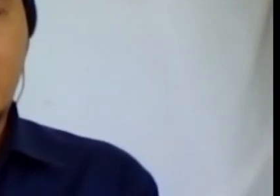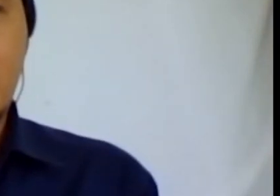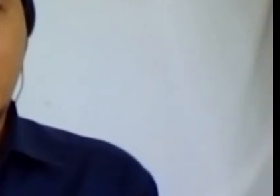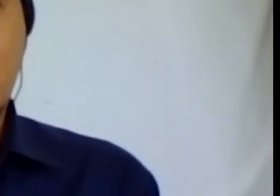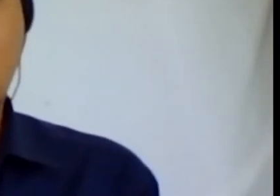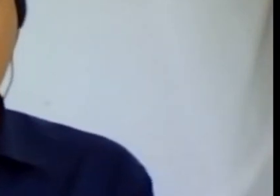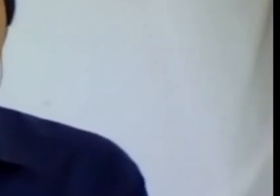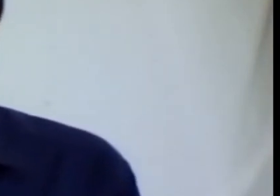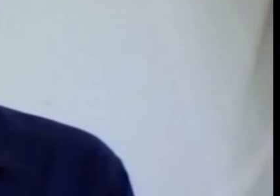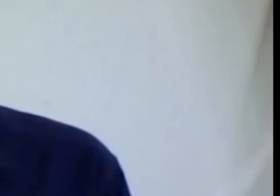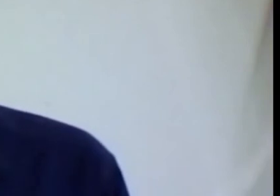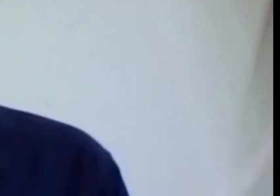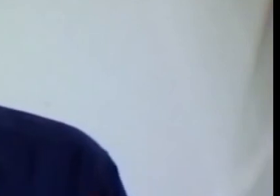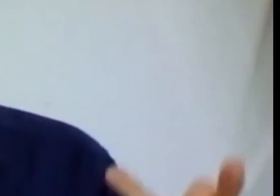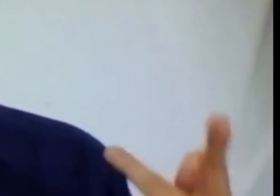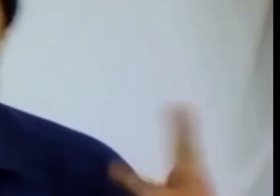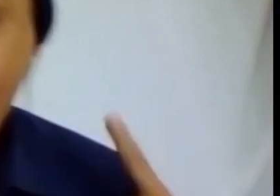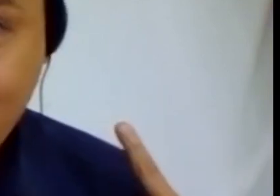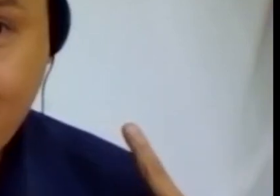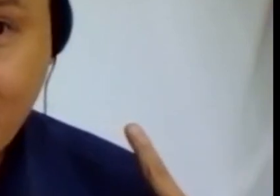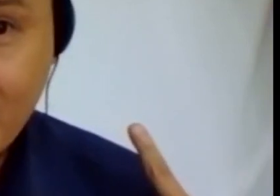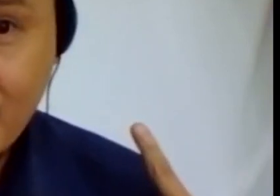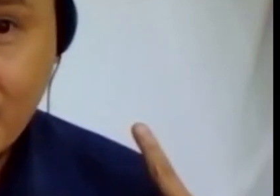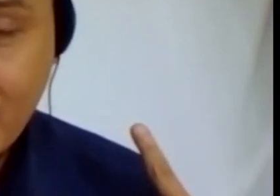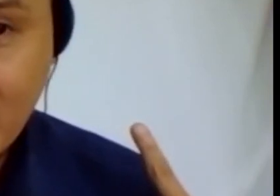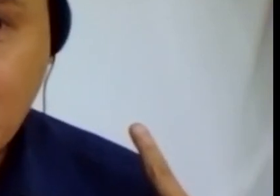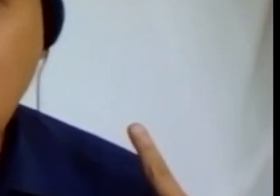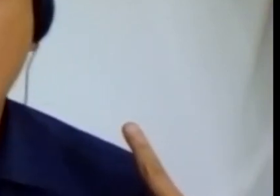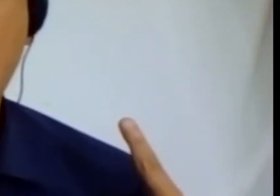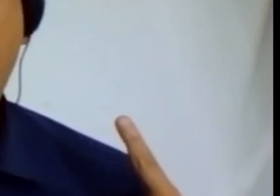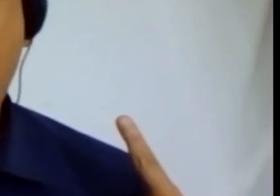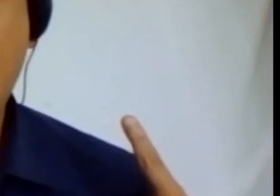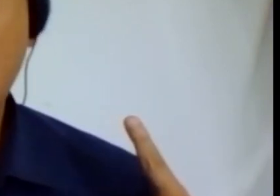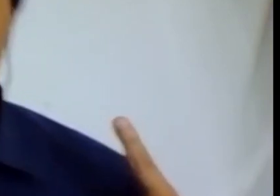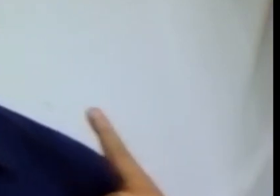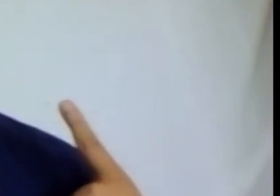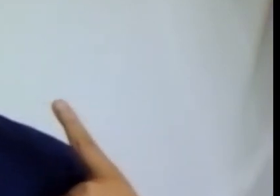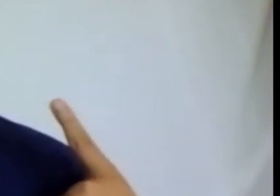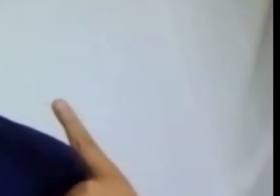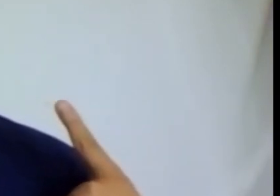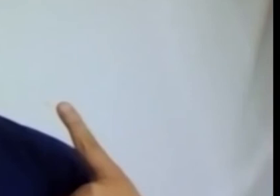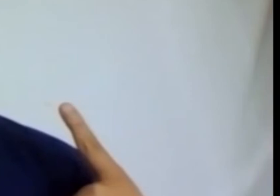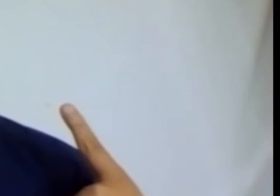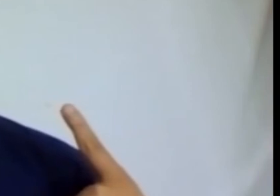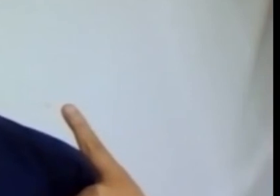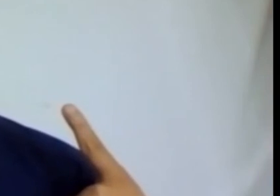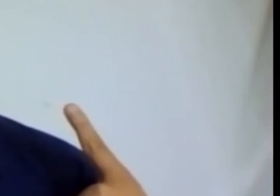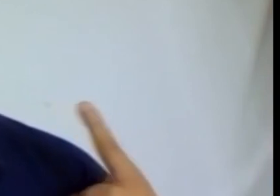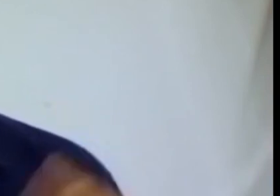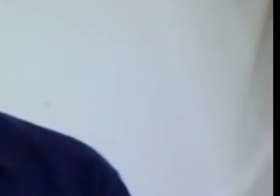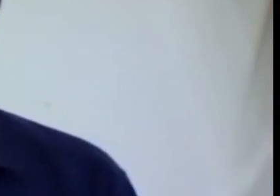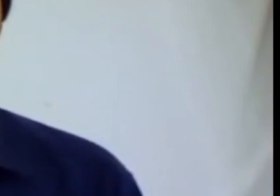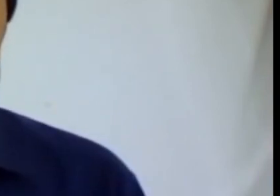And have is the predicate, VP, verb, and how many